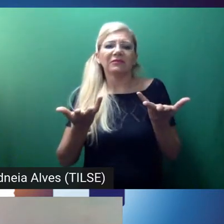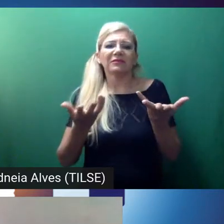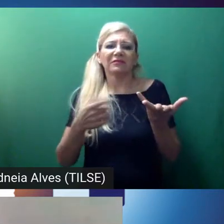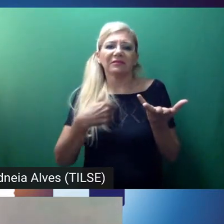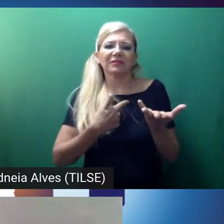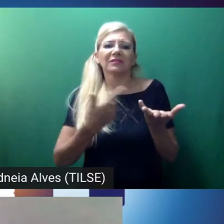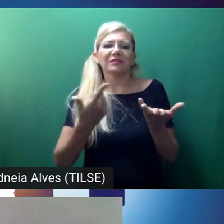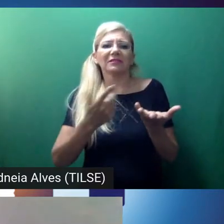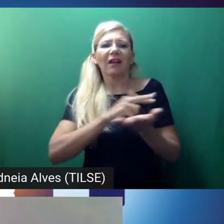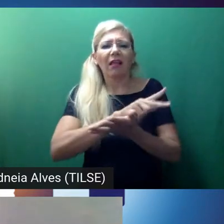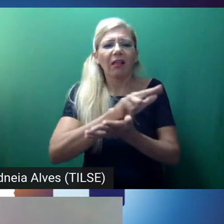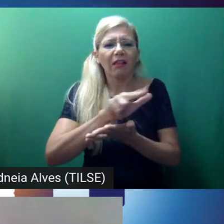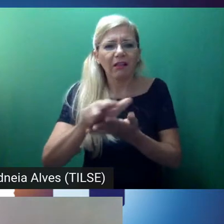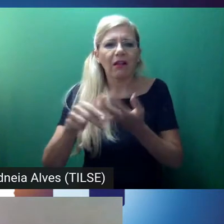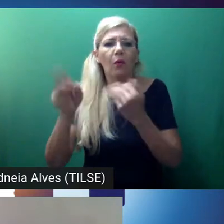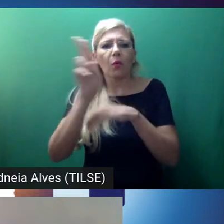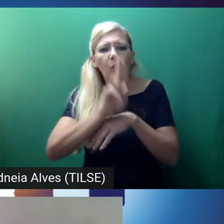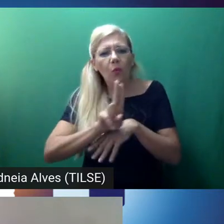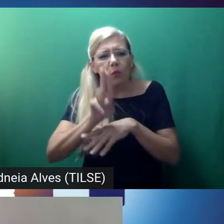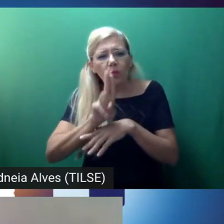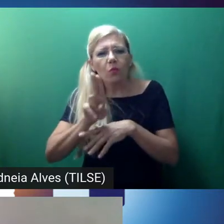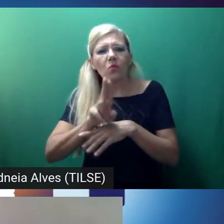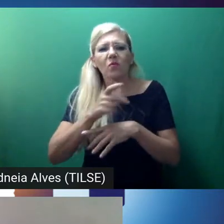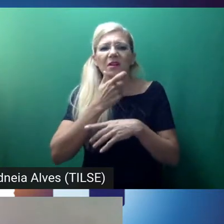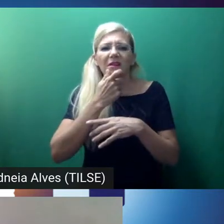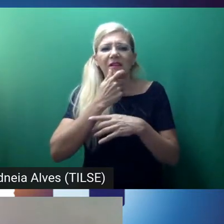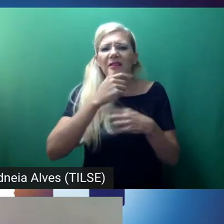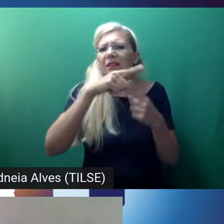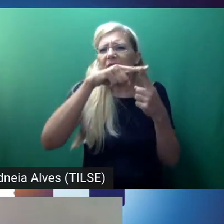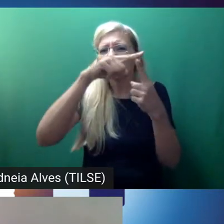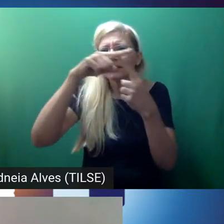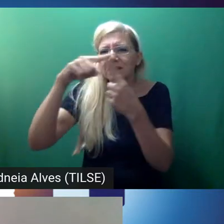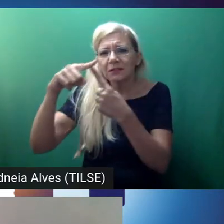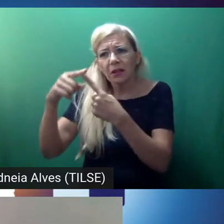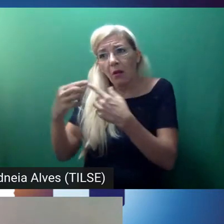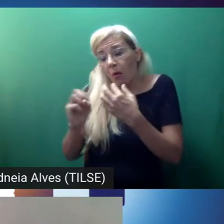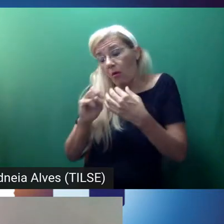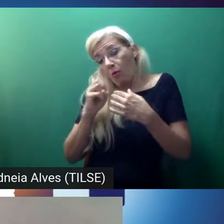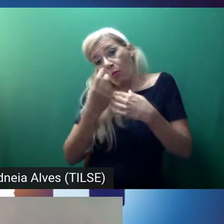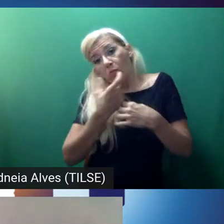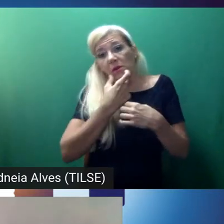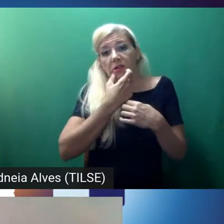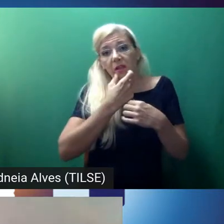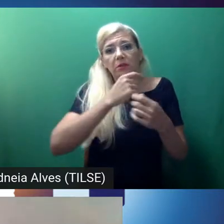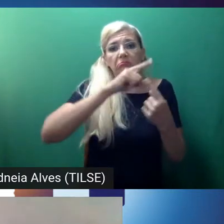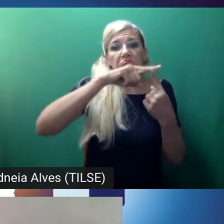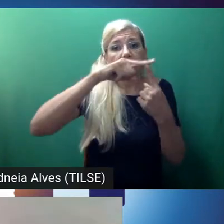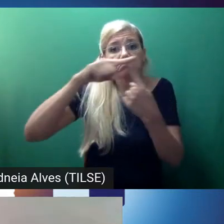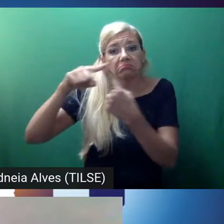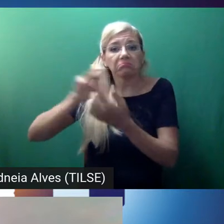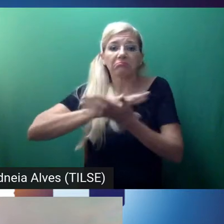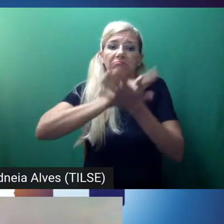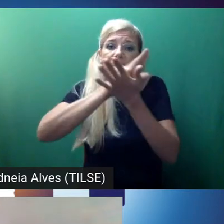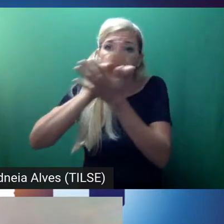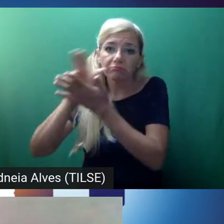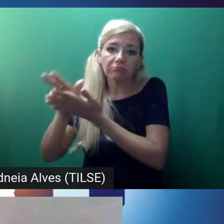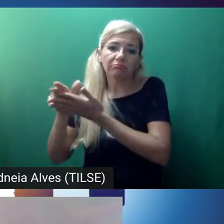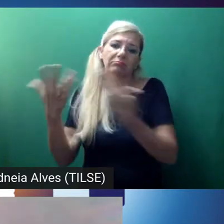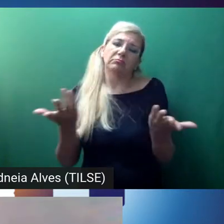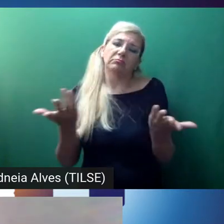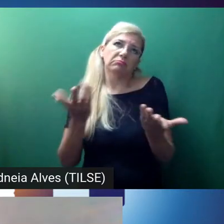different uses of English, or different Englishes, if you will, in your